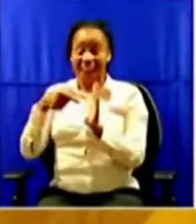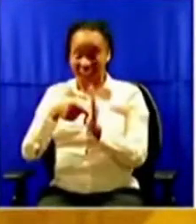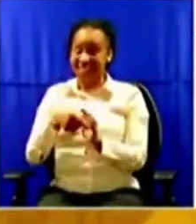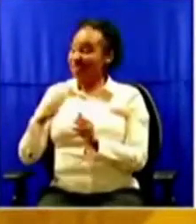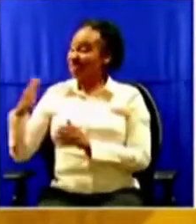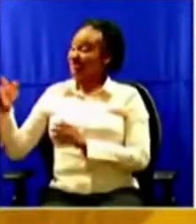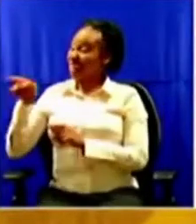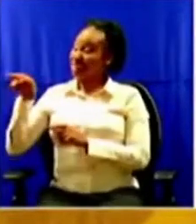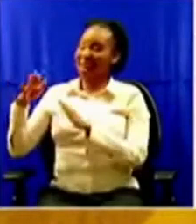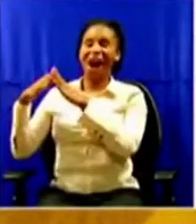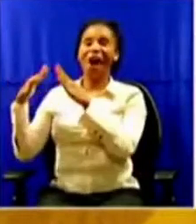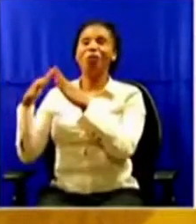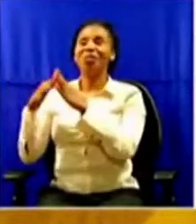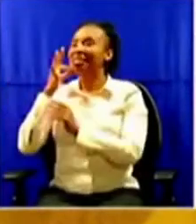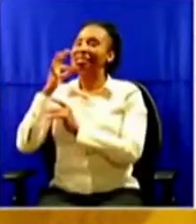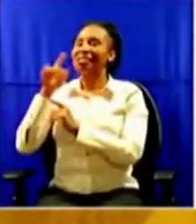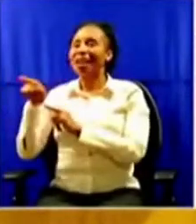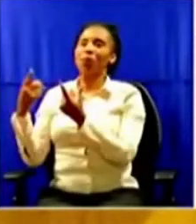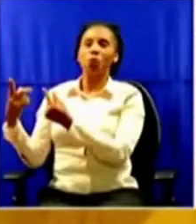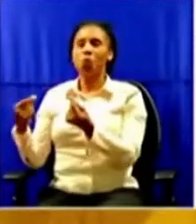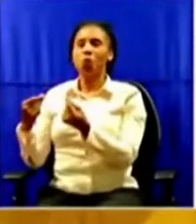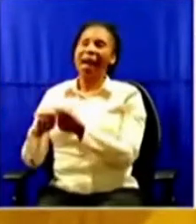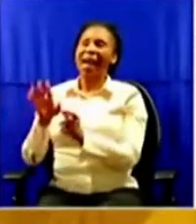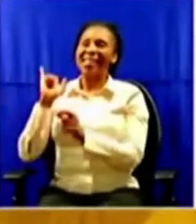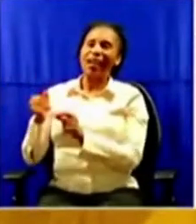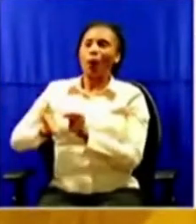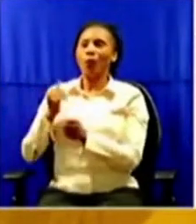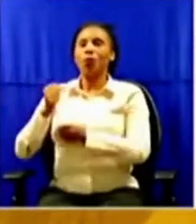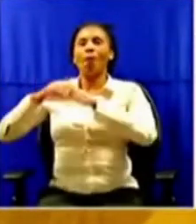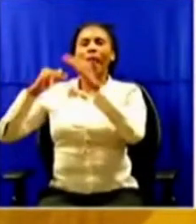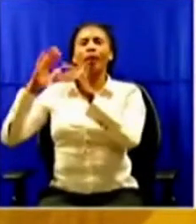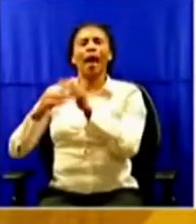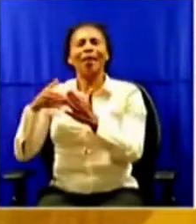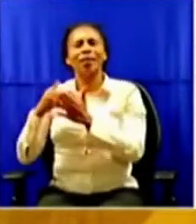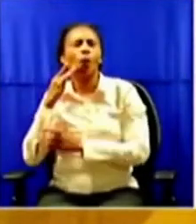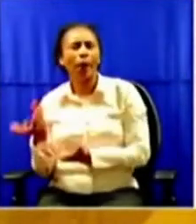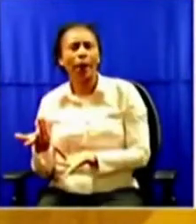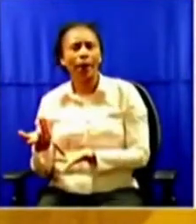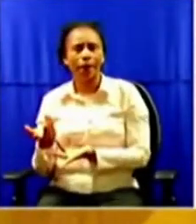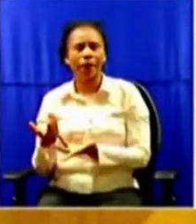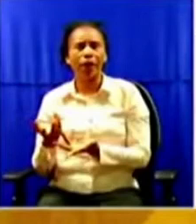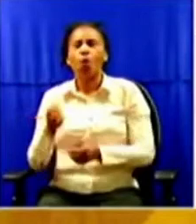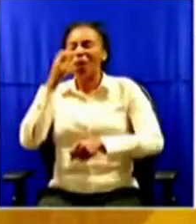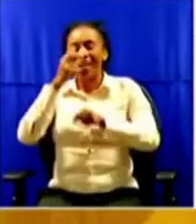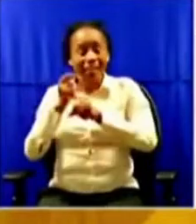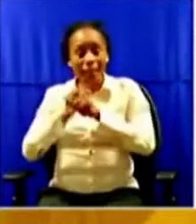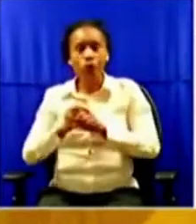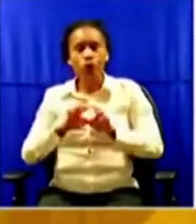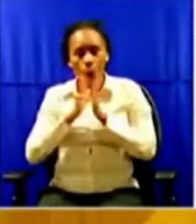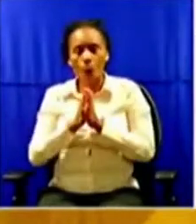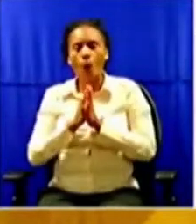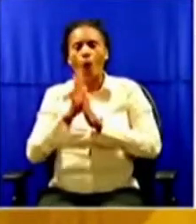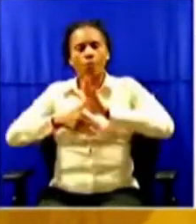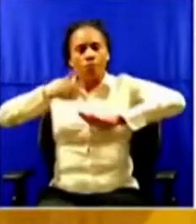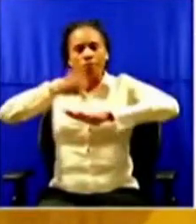are still dedicated to building. But it will take leadership to reaffirm our founding values and courage to see